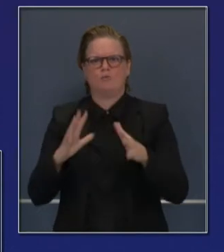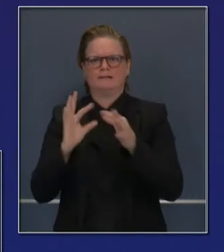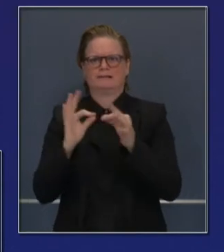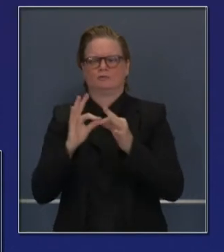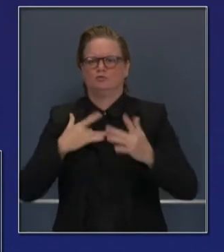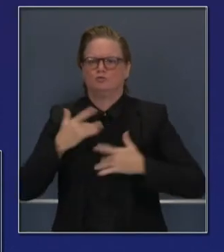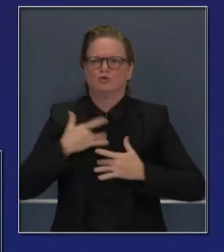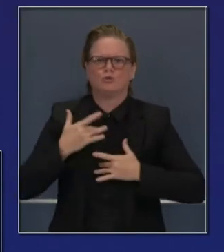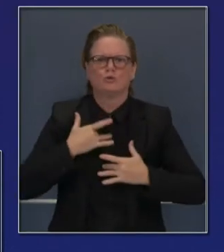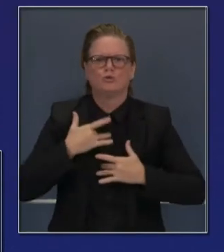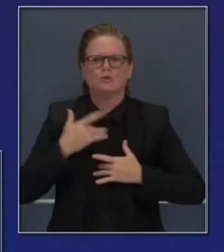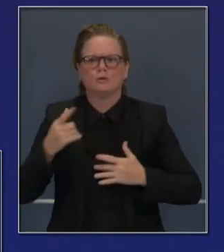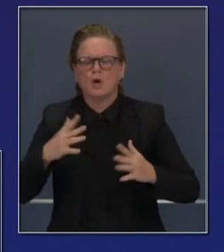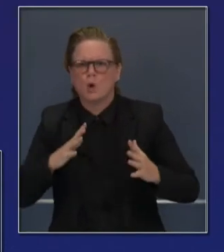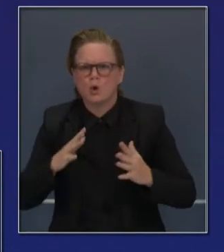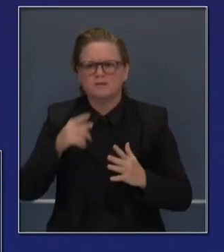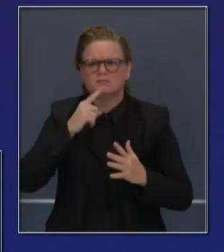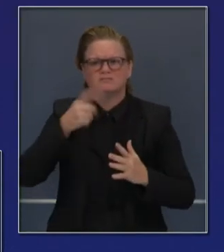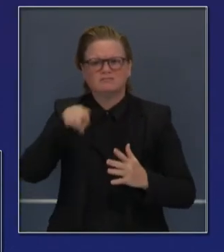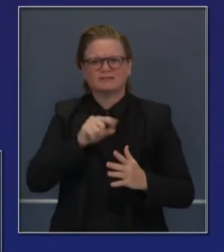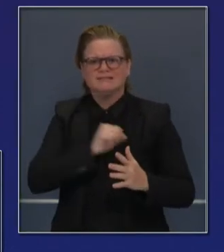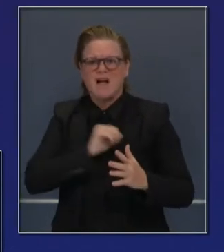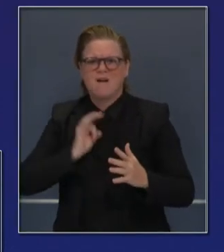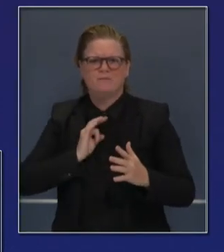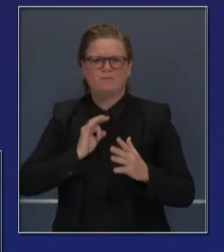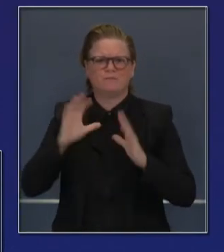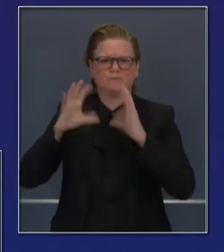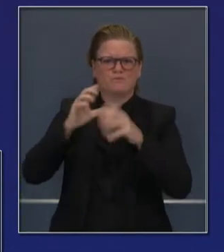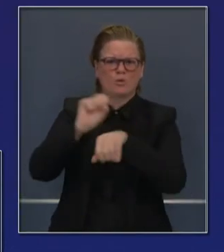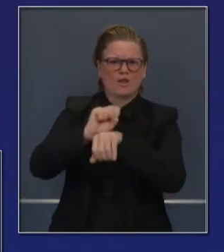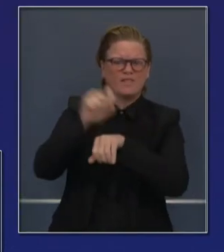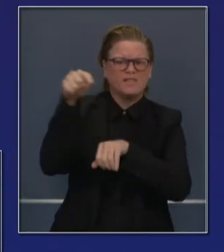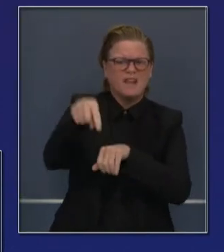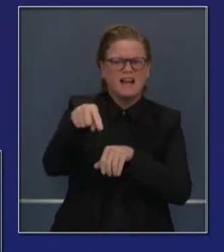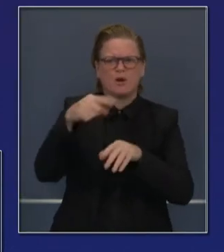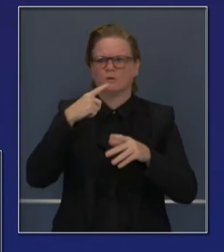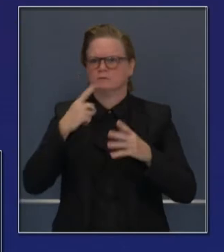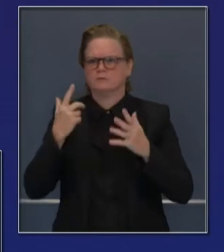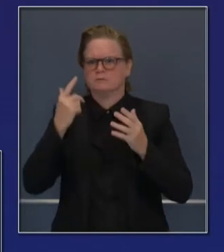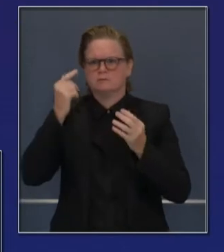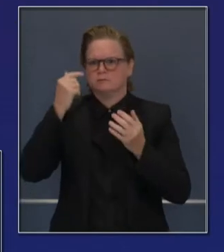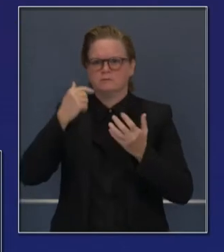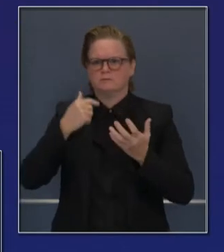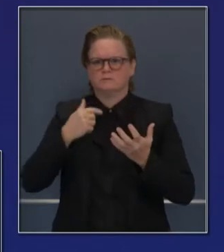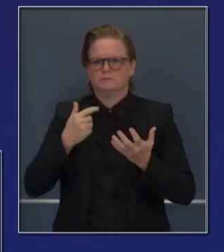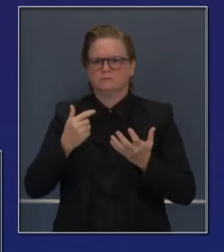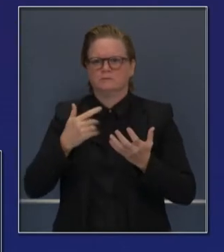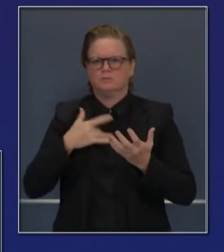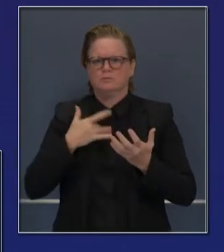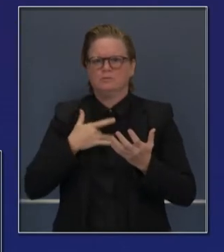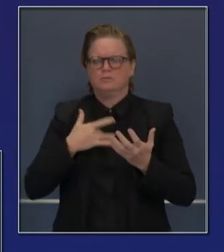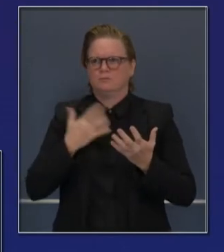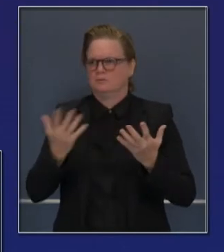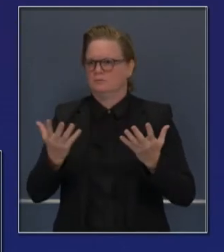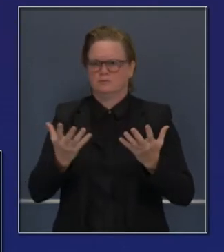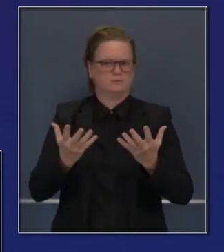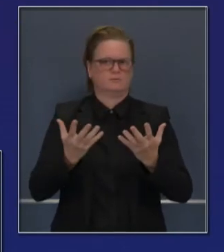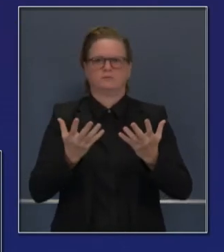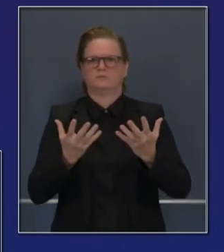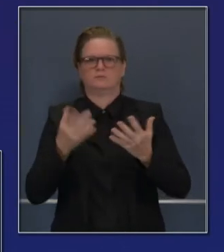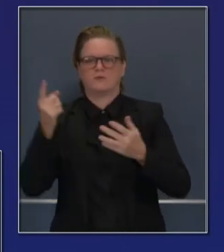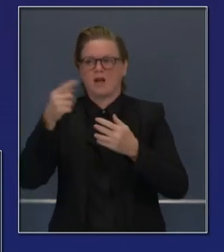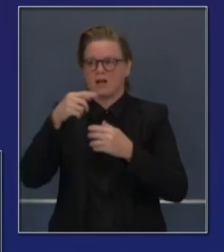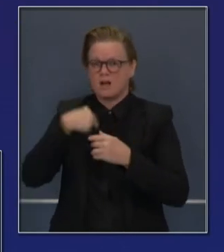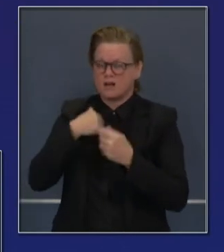know that staff are one of our most precious resources at this time, and they've been on that front line for many, many months.